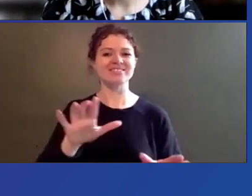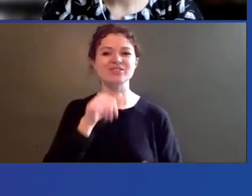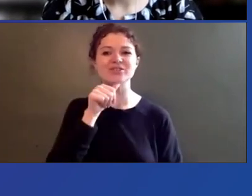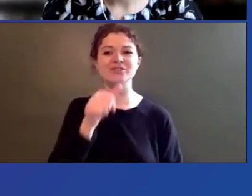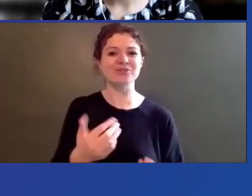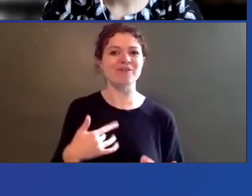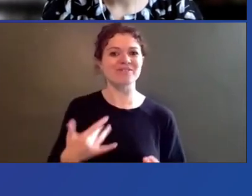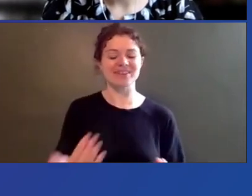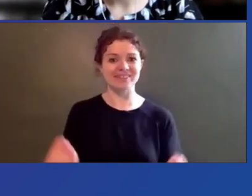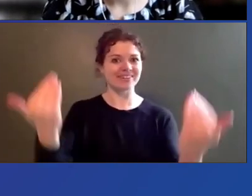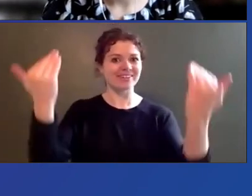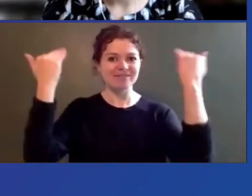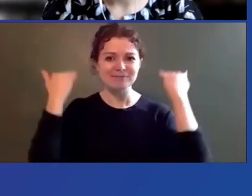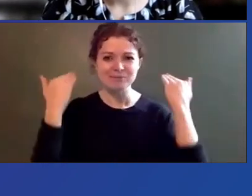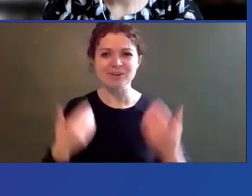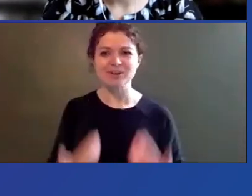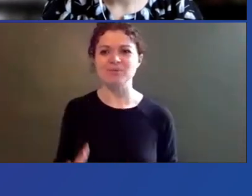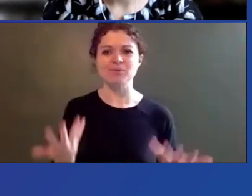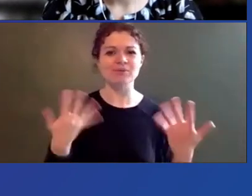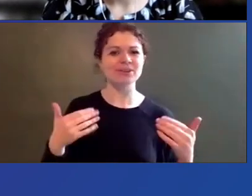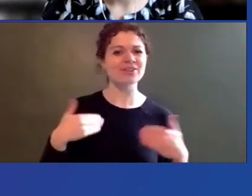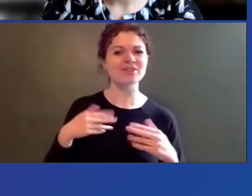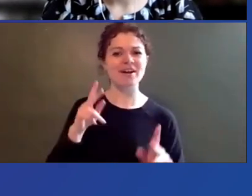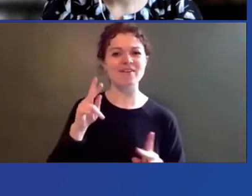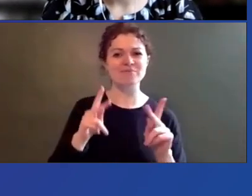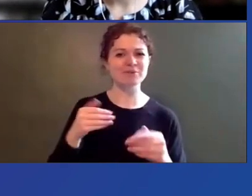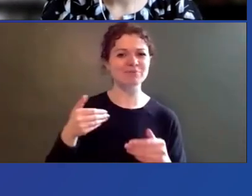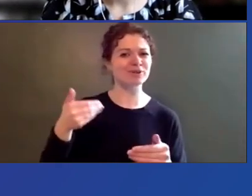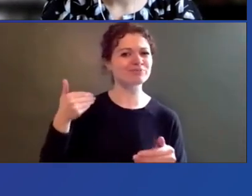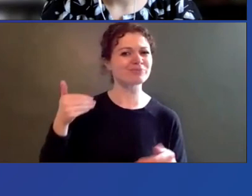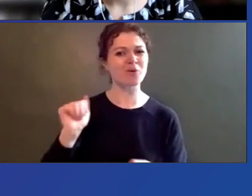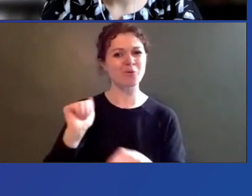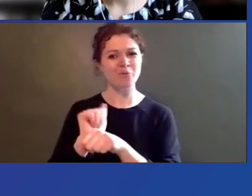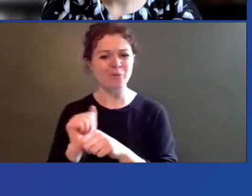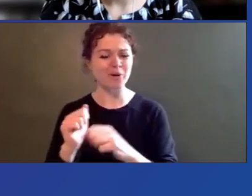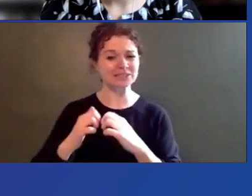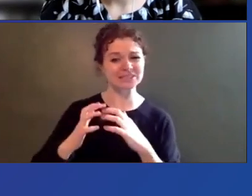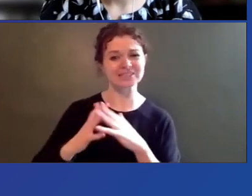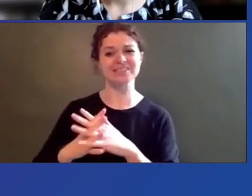as you say, there are already people working on it, and you can engage with them.